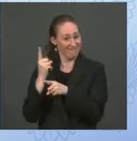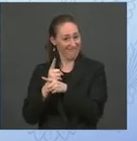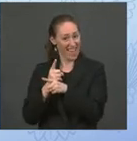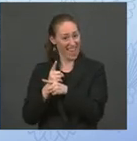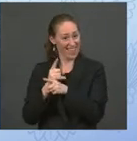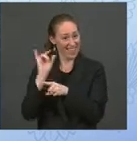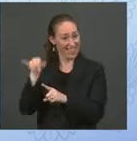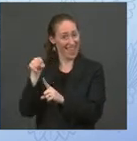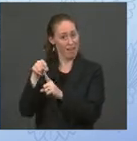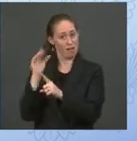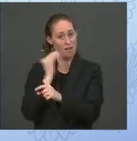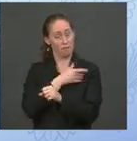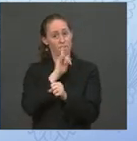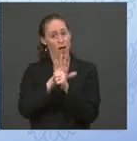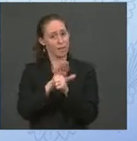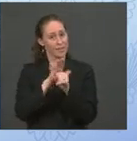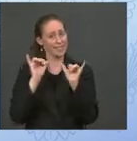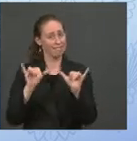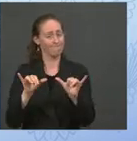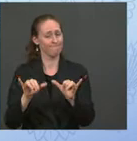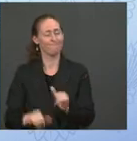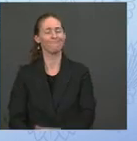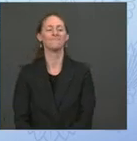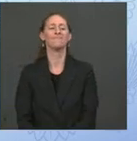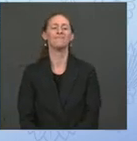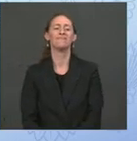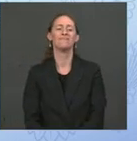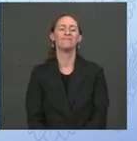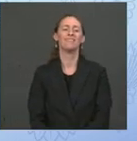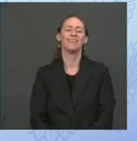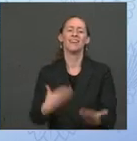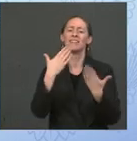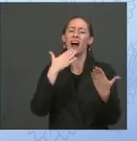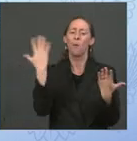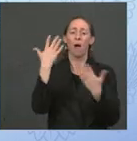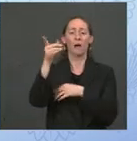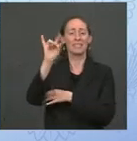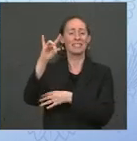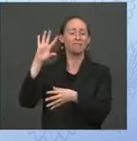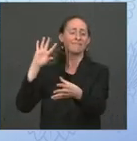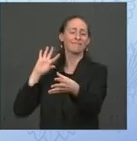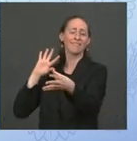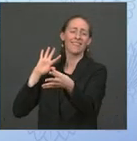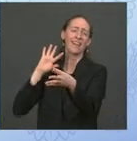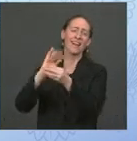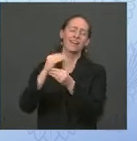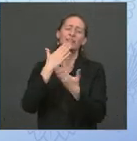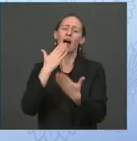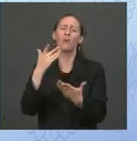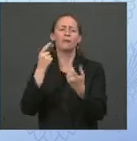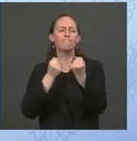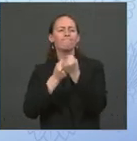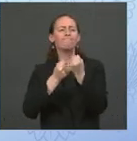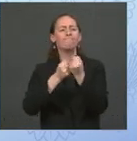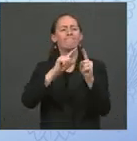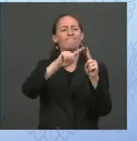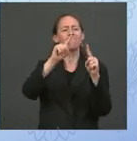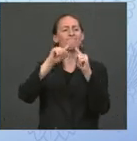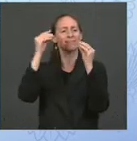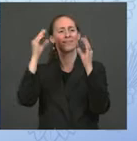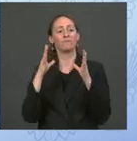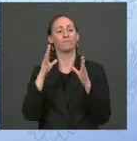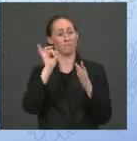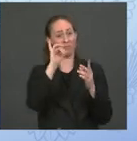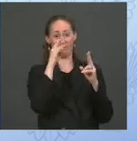promise. Thank you for all that you are doing to support teachers like those who are with us